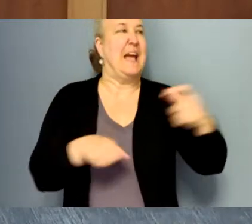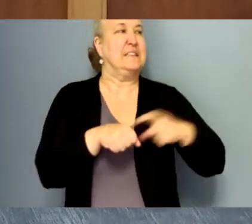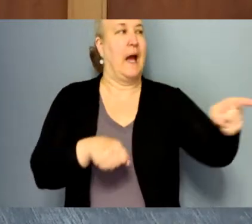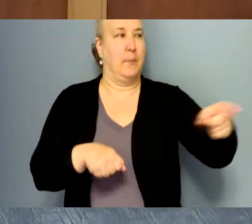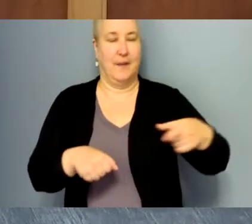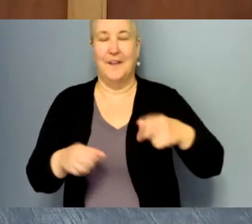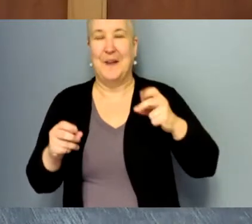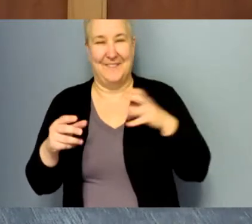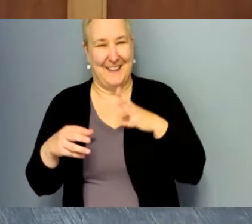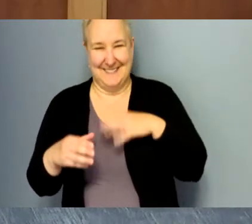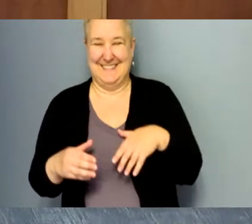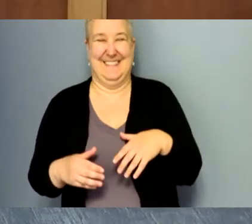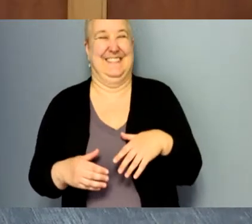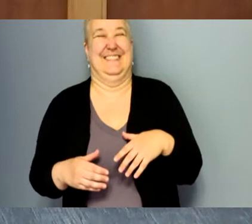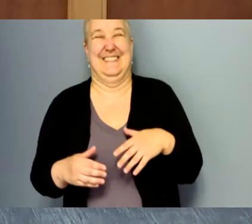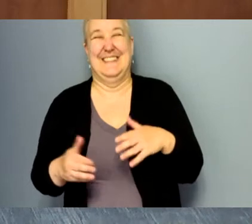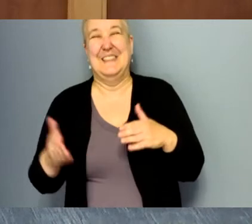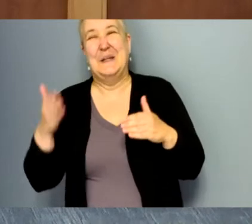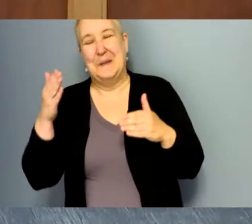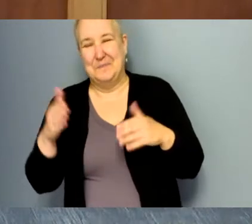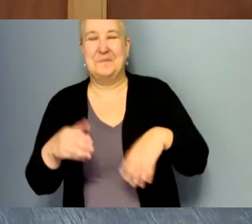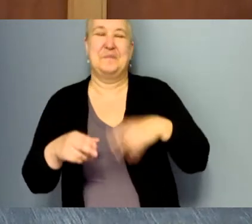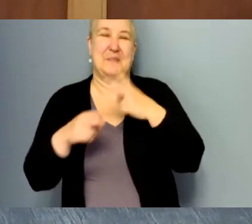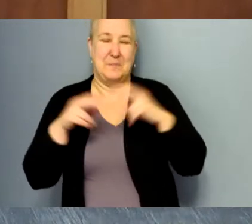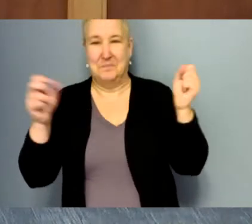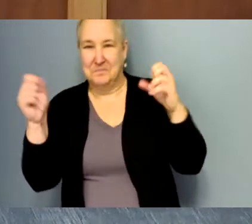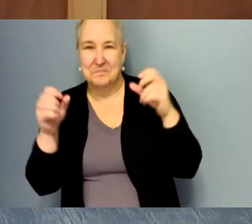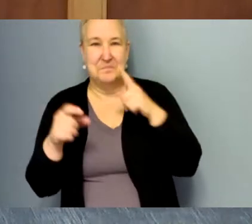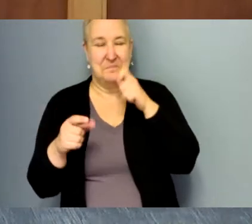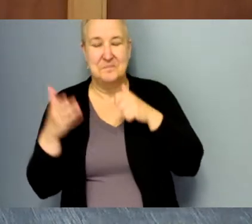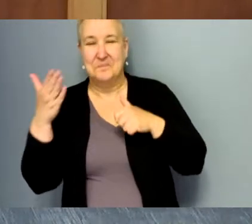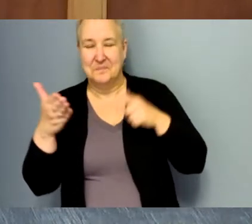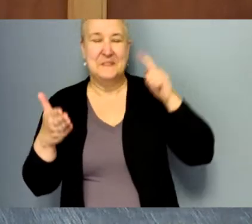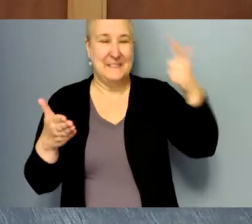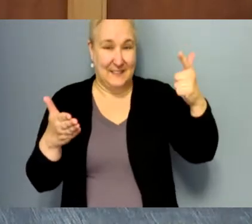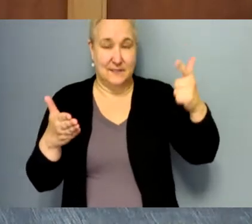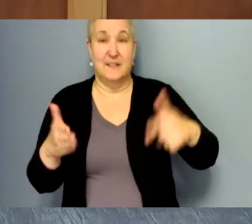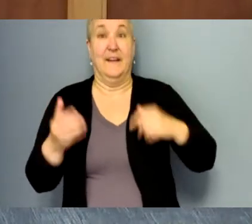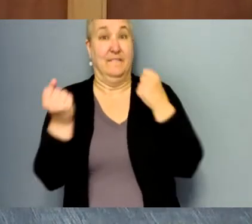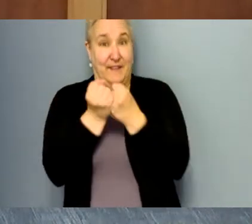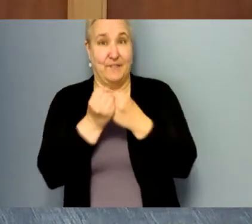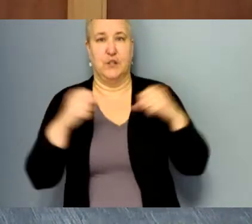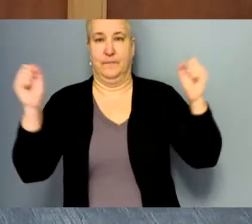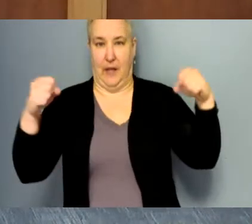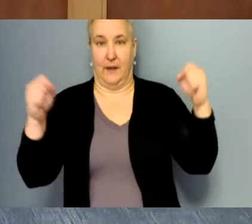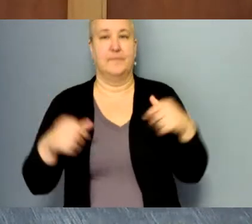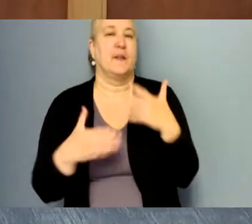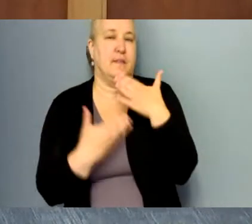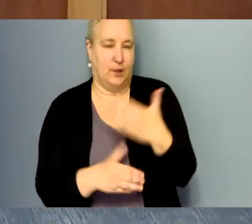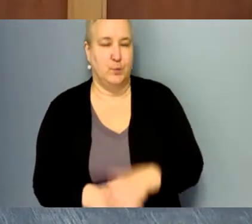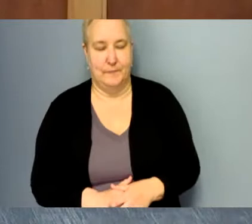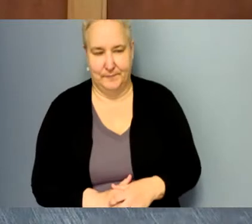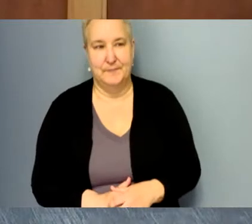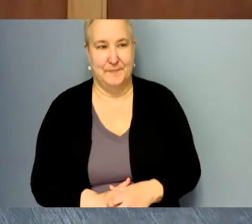All right, motion by Commissioner Girolamo, second by Commissioner Marseglia. All in favor? Aye. Okay, thank you.